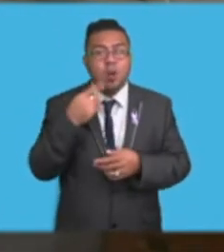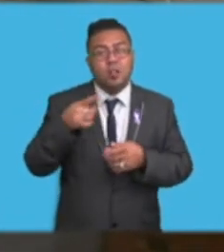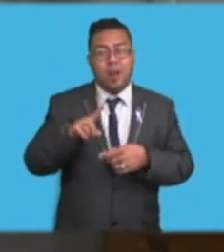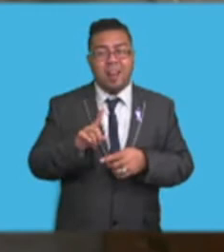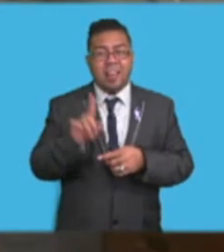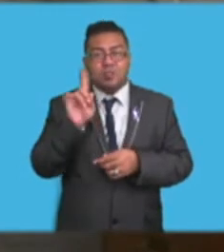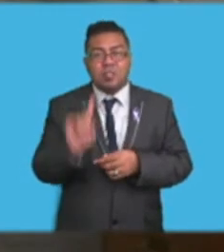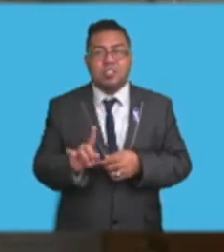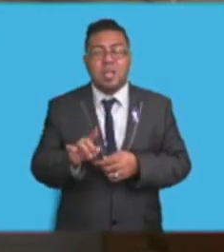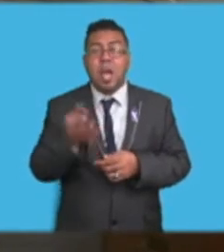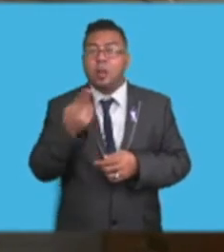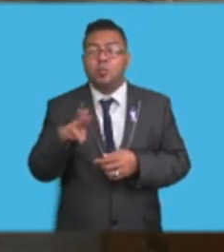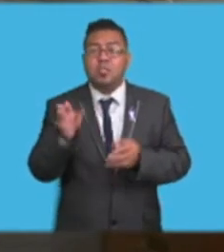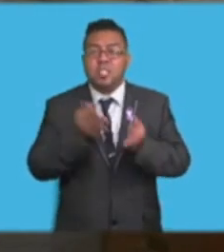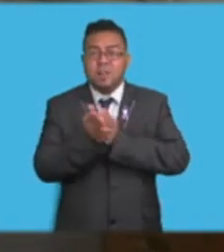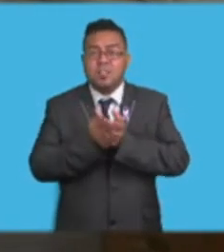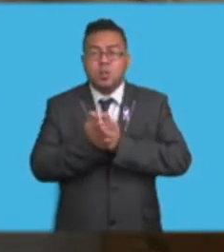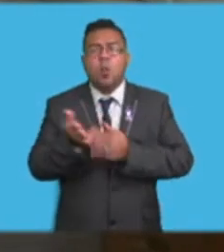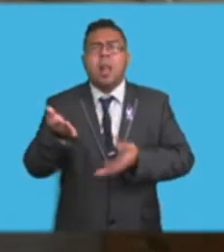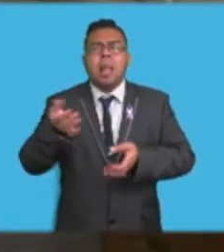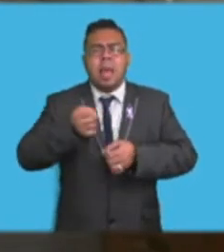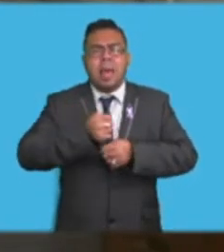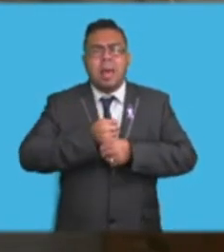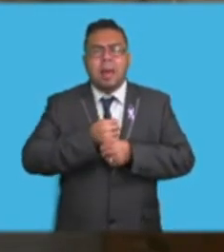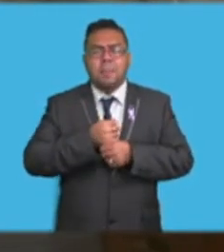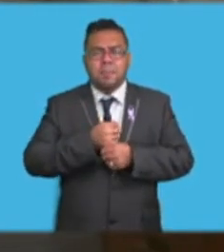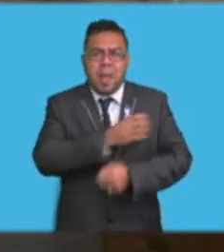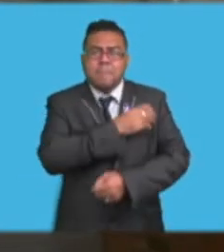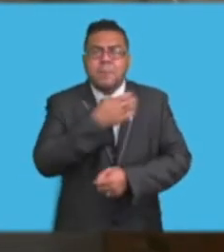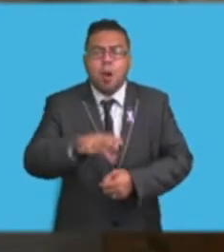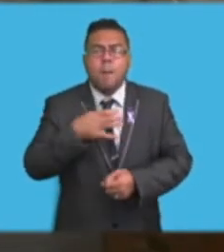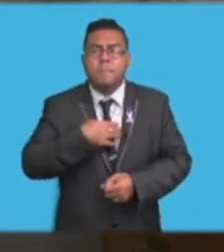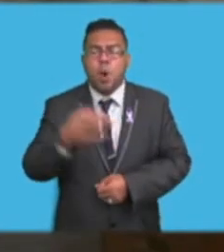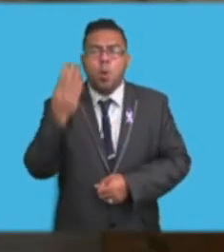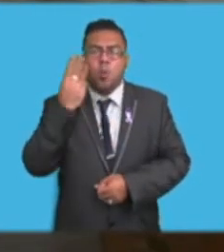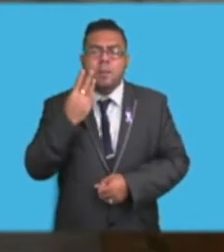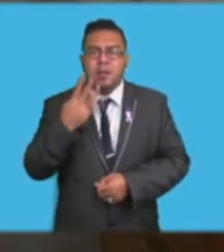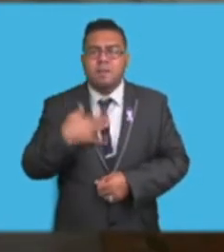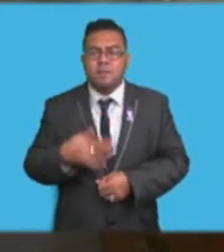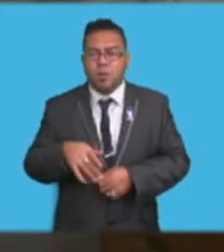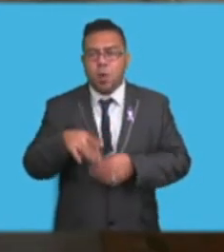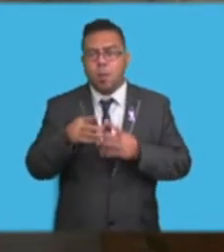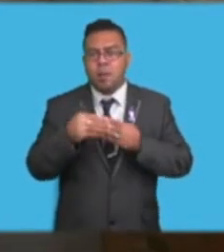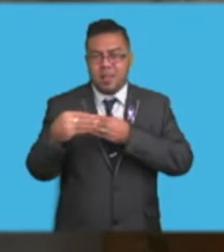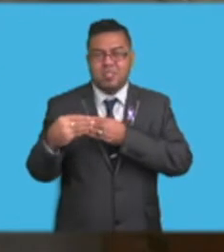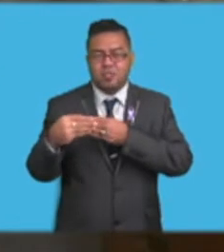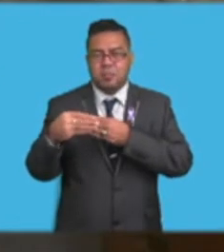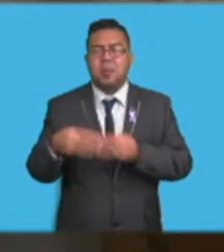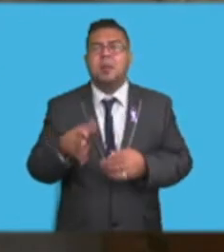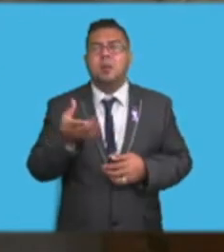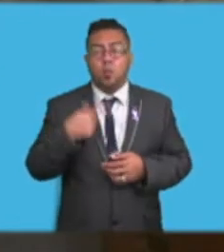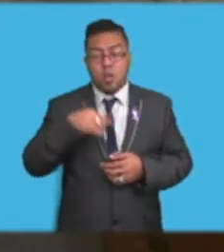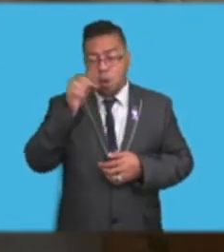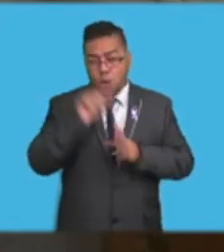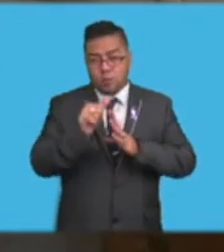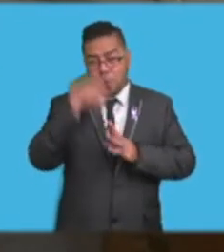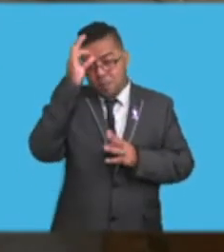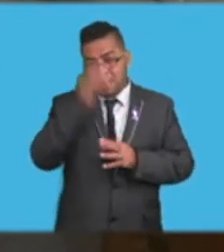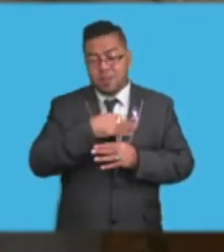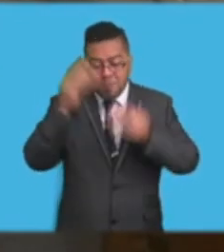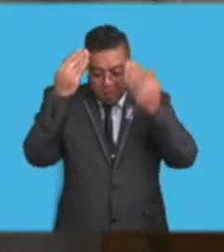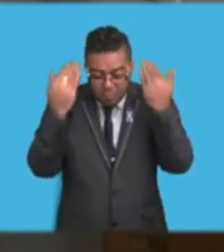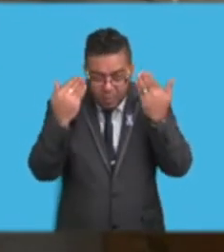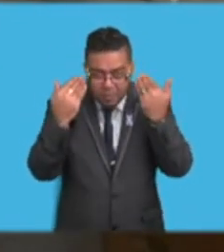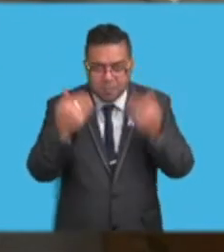and to services will empower more women to positions of leadership in public and political life. We also believe, Madam Speaker, that